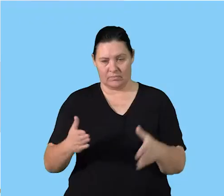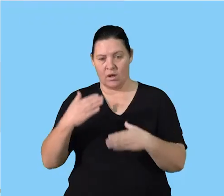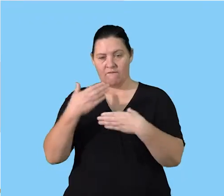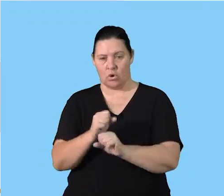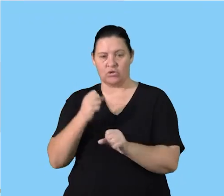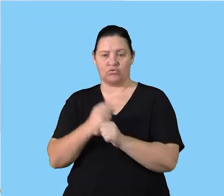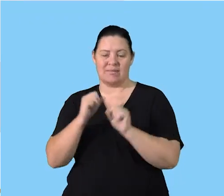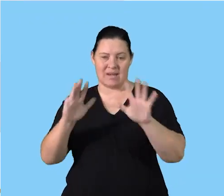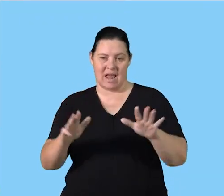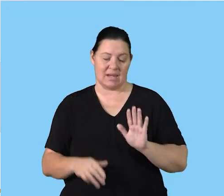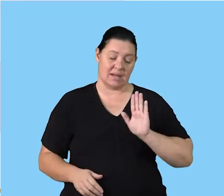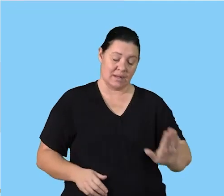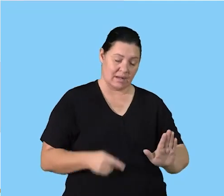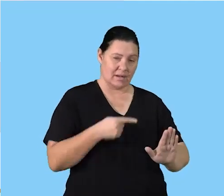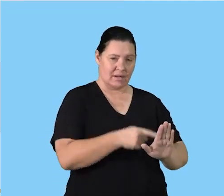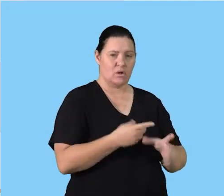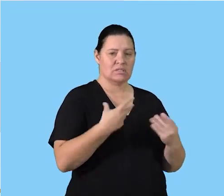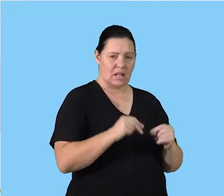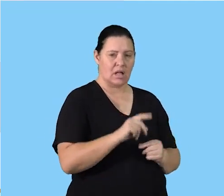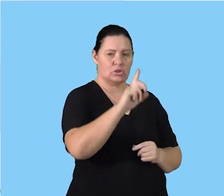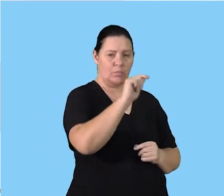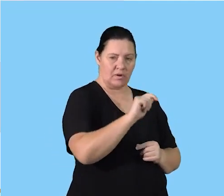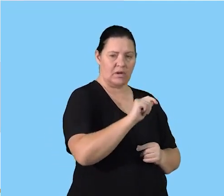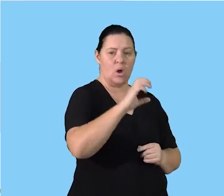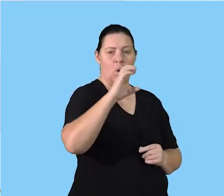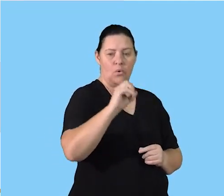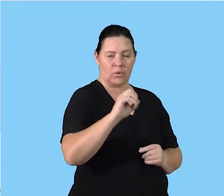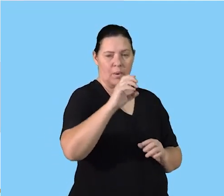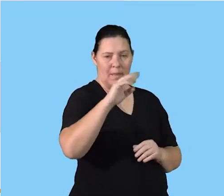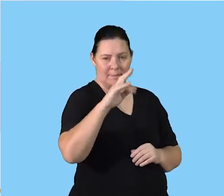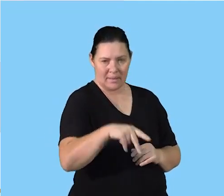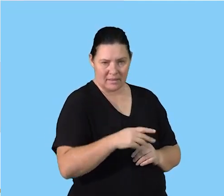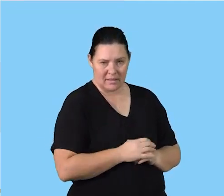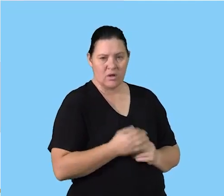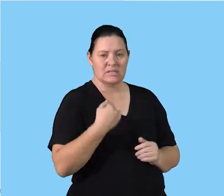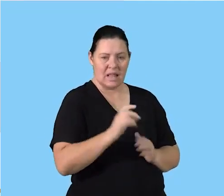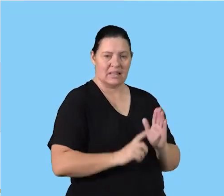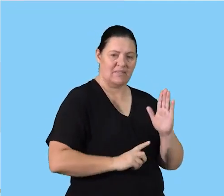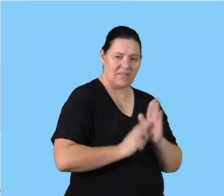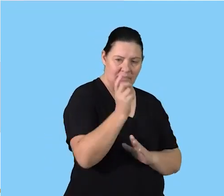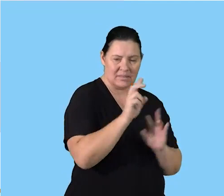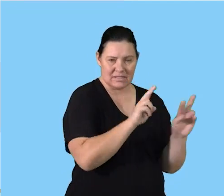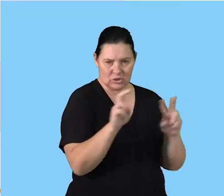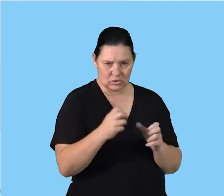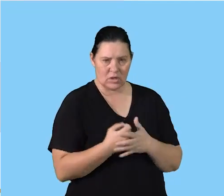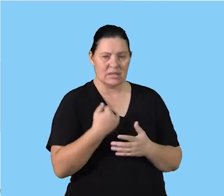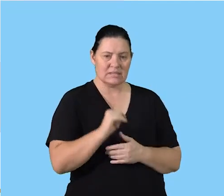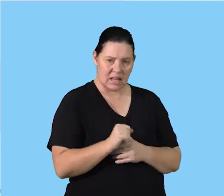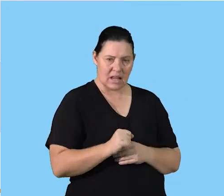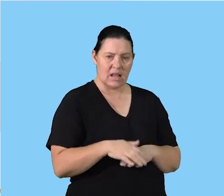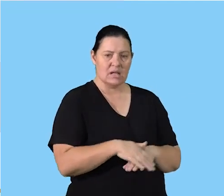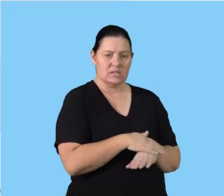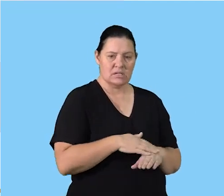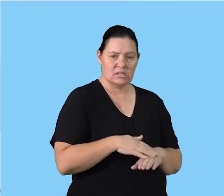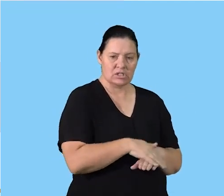geography, term 1, we still have topographic and orthophoto maps. We still have development issues. We still have surface forces